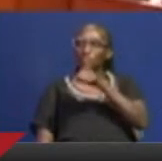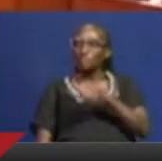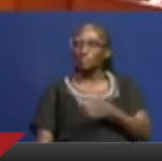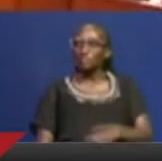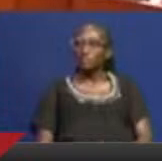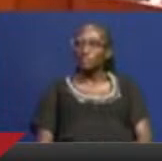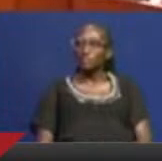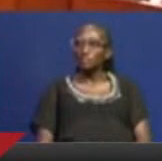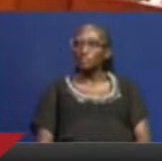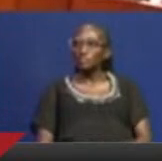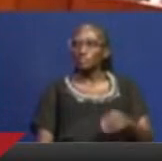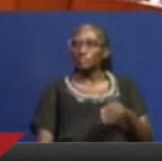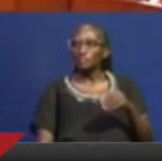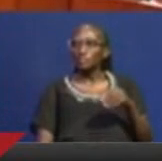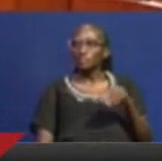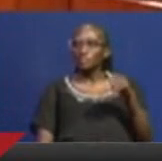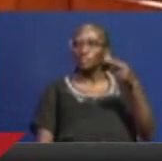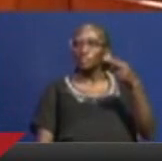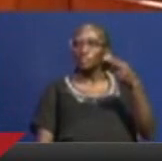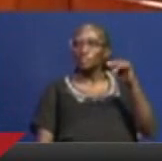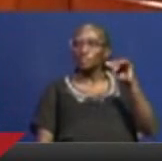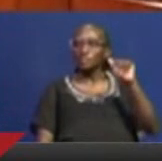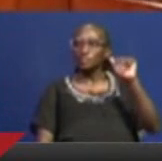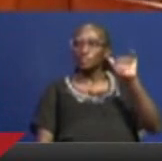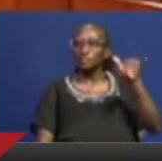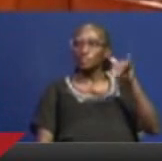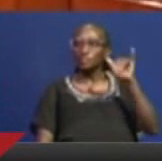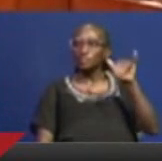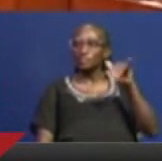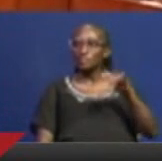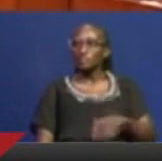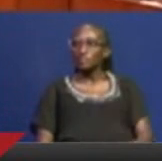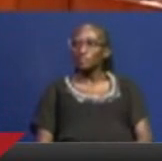Mandera West Adan Haji Yusuf.